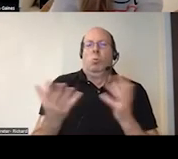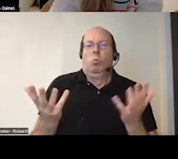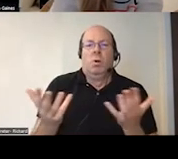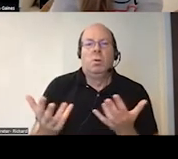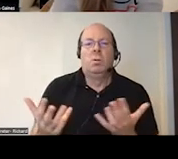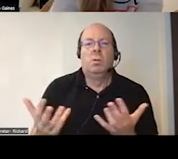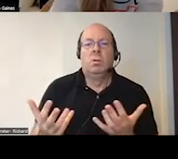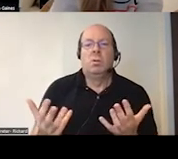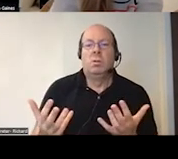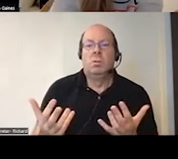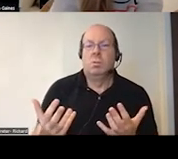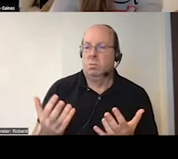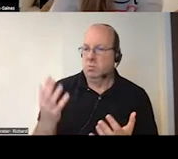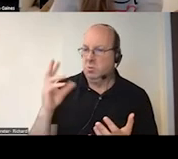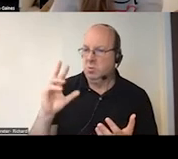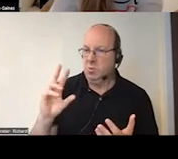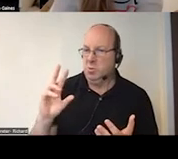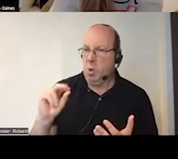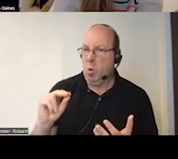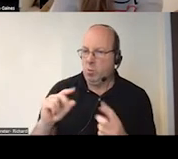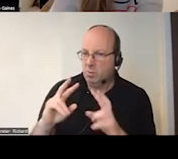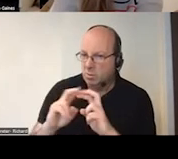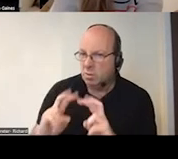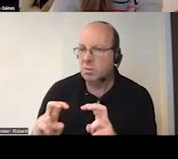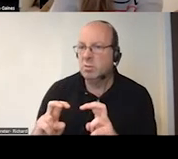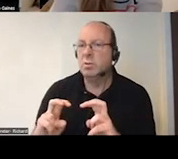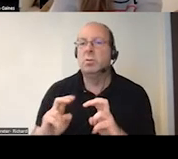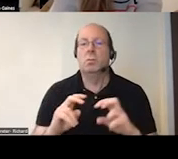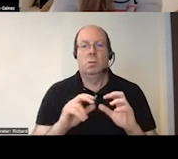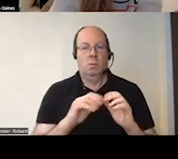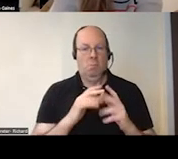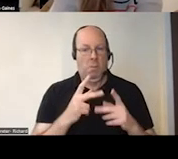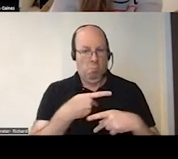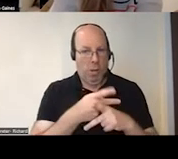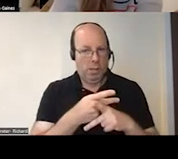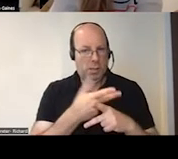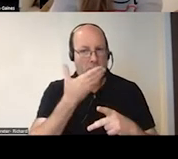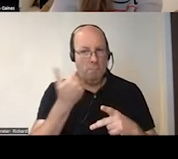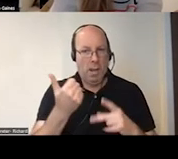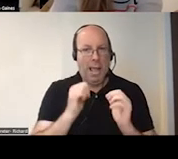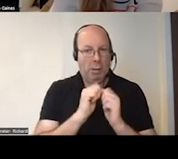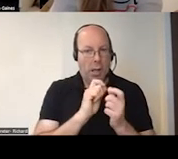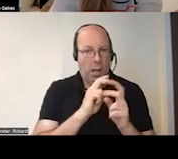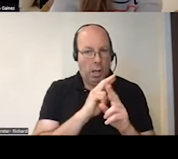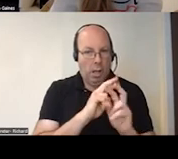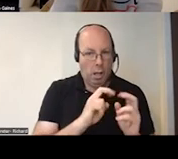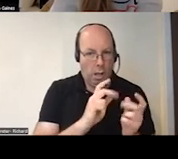the objection? How can you make your product or service better? And how can you turn them into a yes? And so, you know, yes is